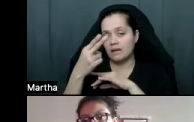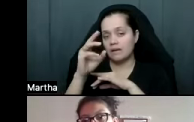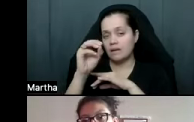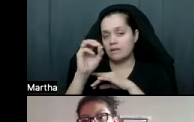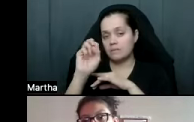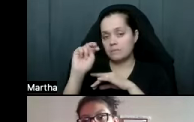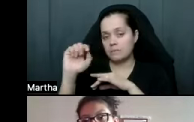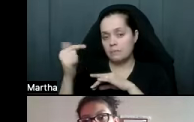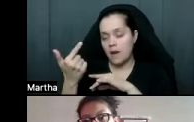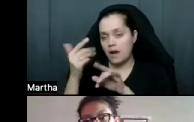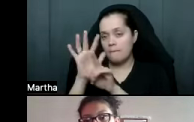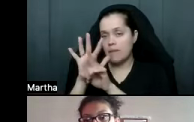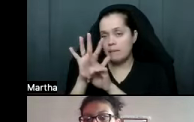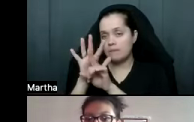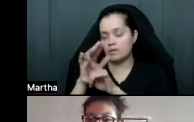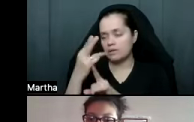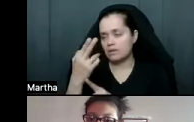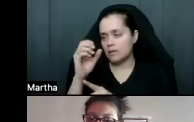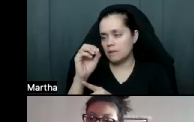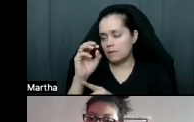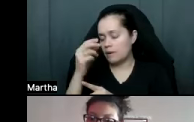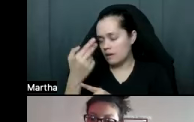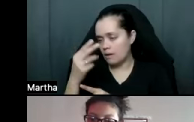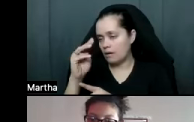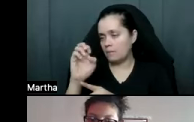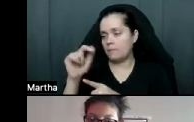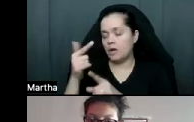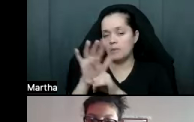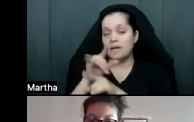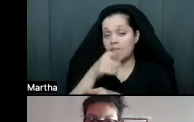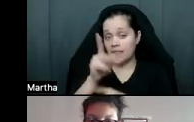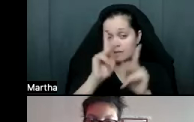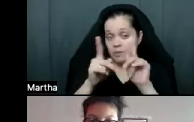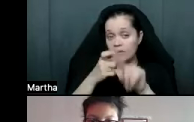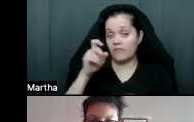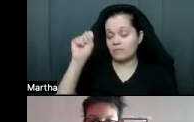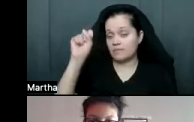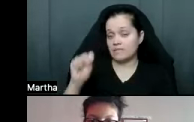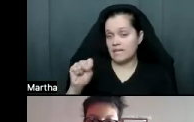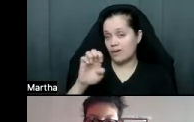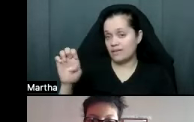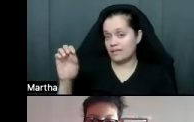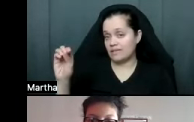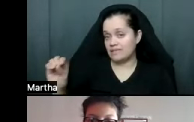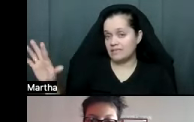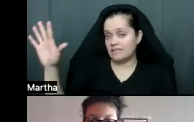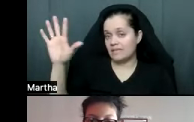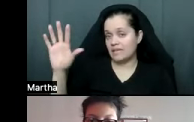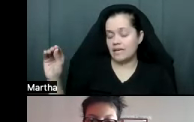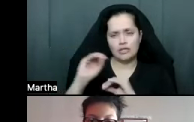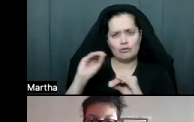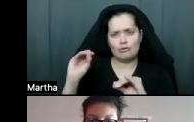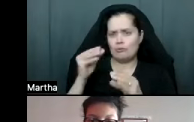number 2 in Hmong population. And these peoples are from Southeast Asia. nowhere